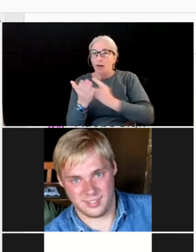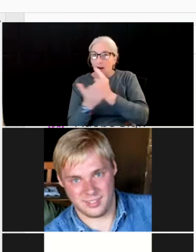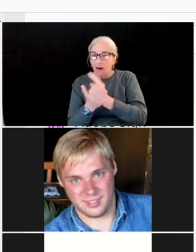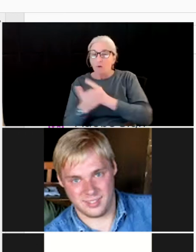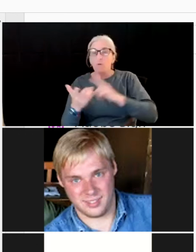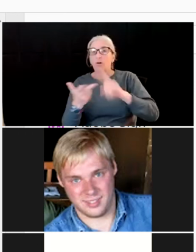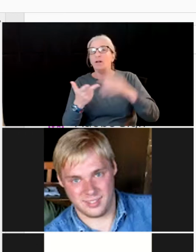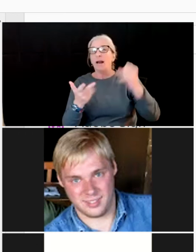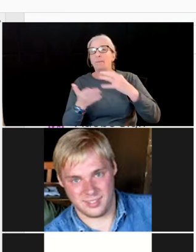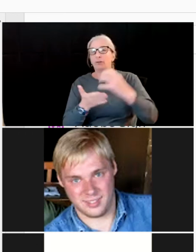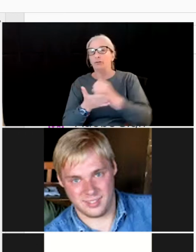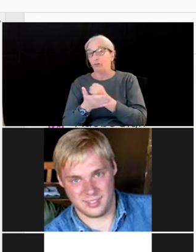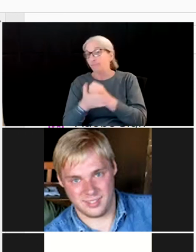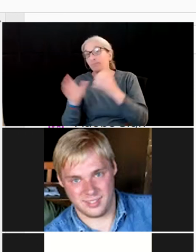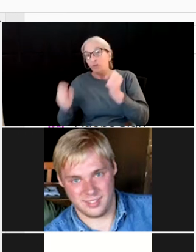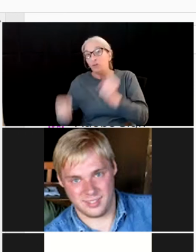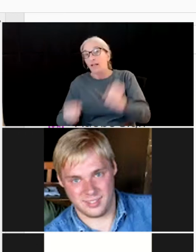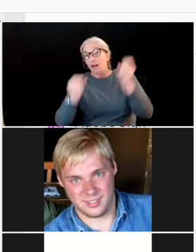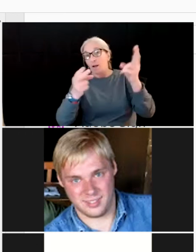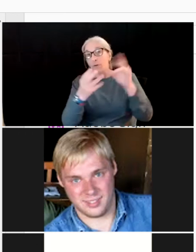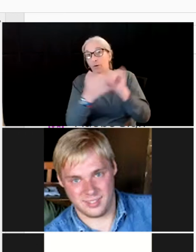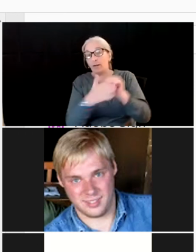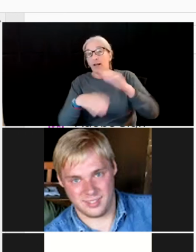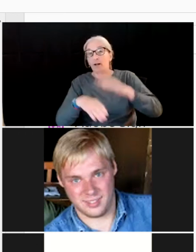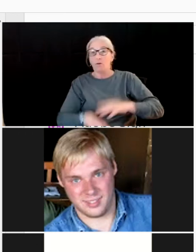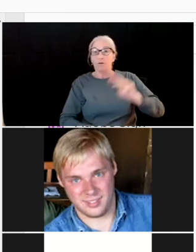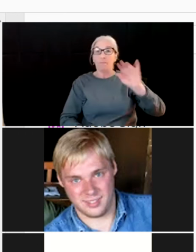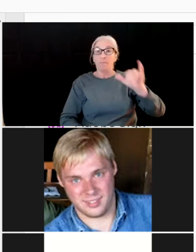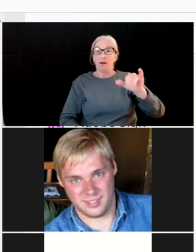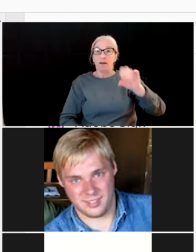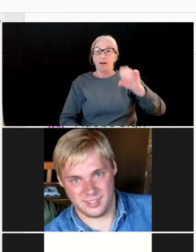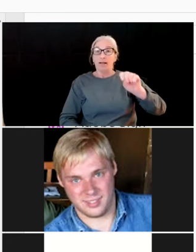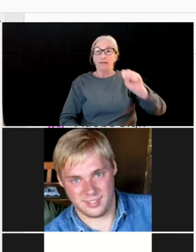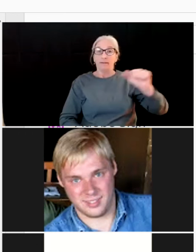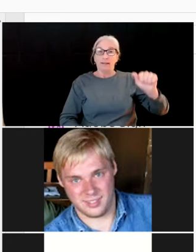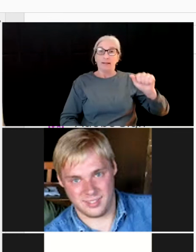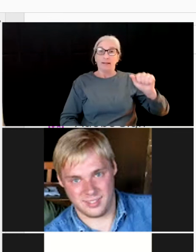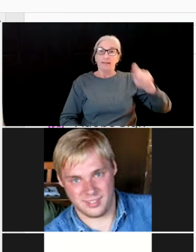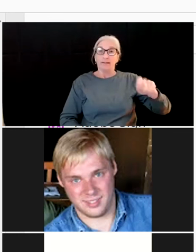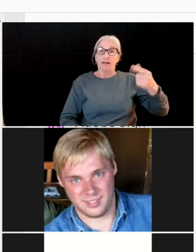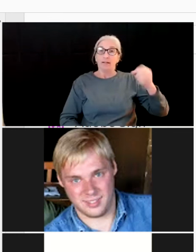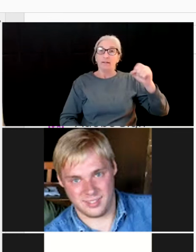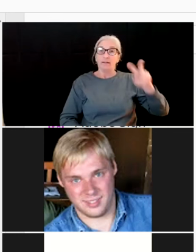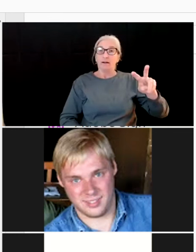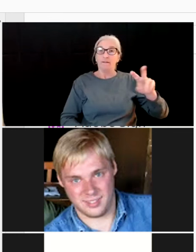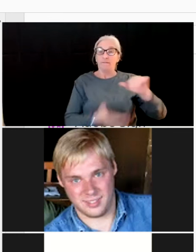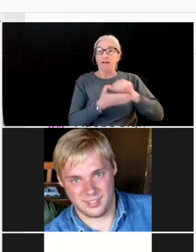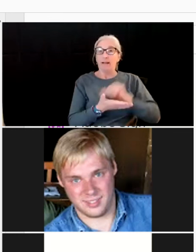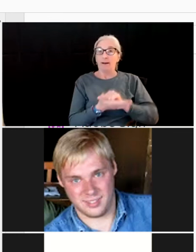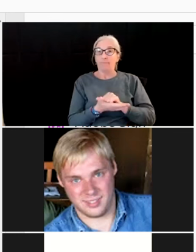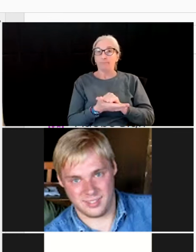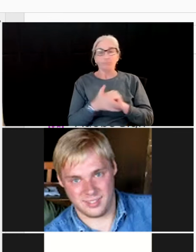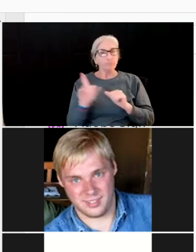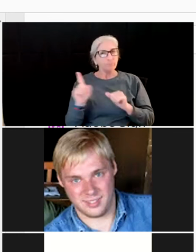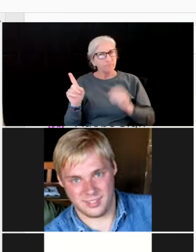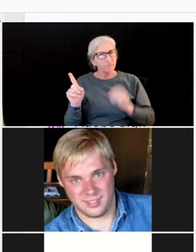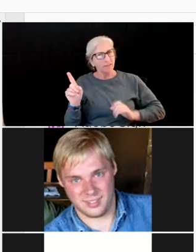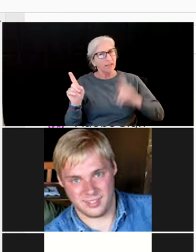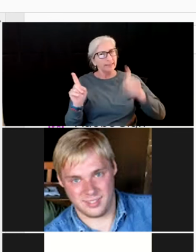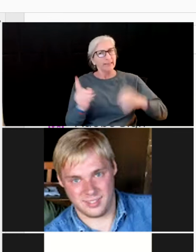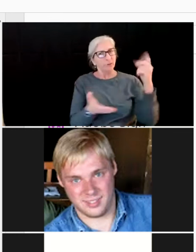that mysSA.gov account portal. In order to be approved for a client to use that, they have